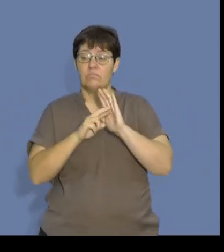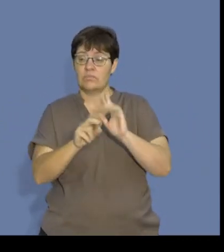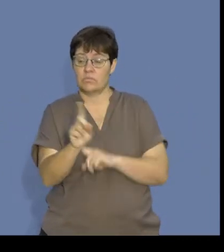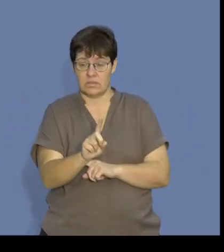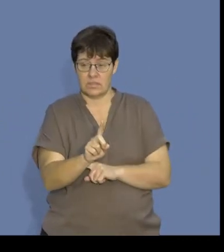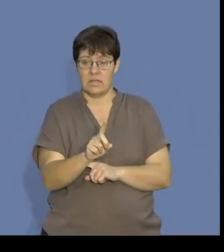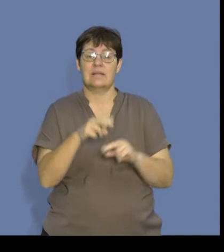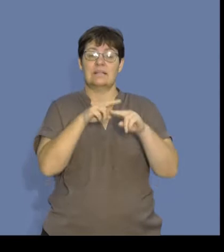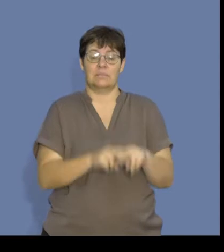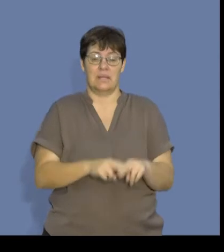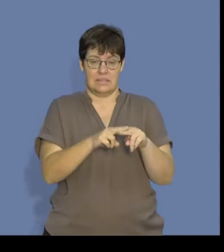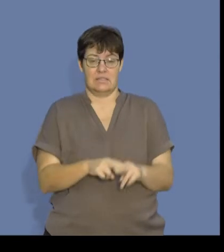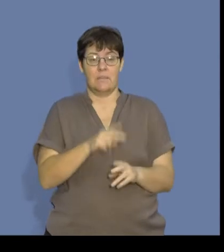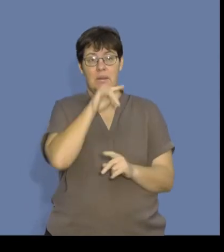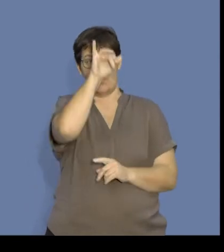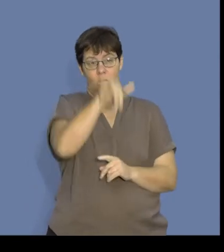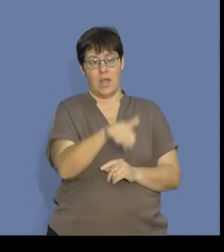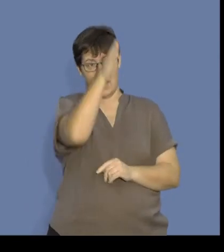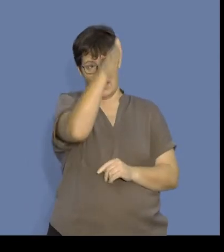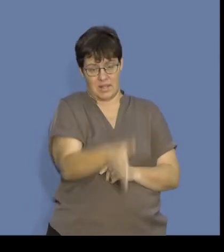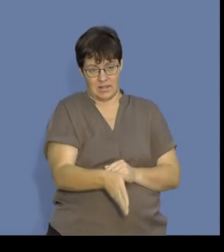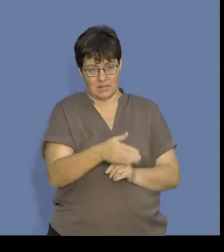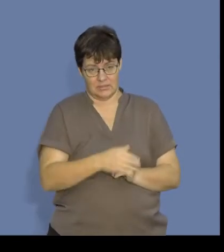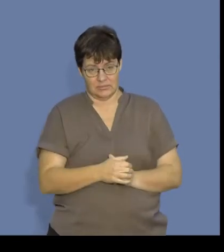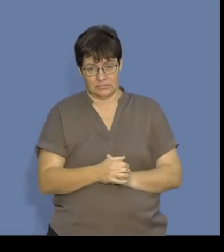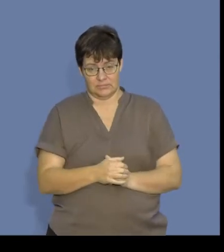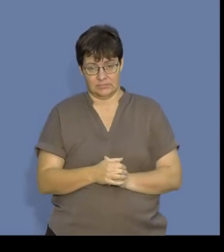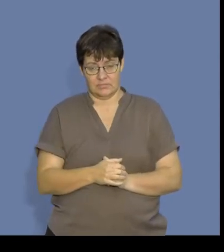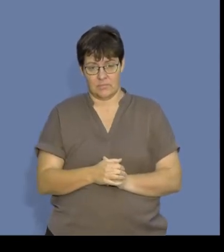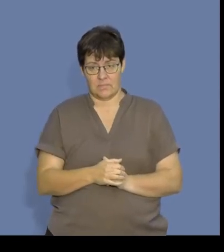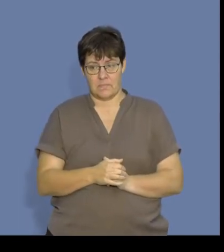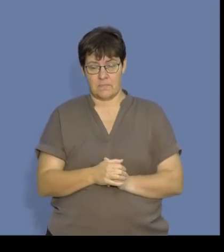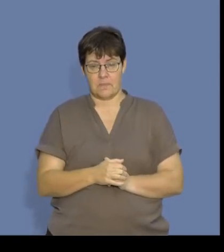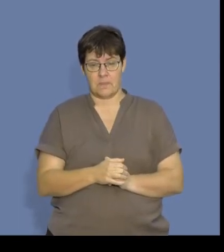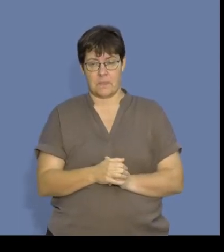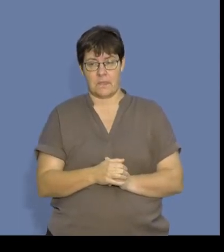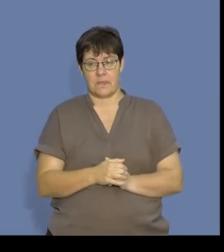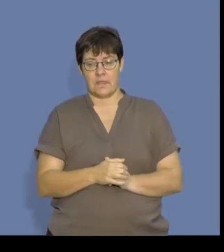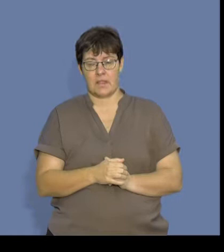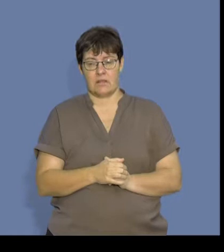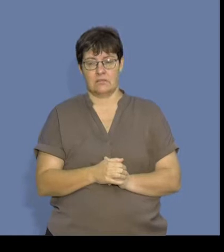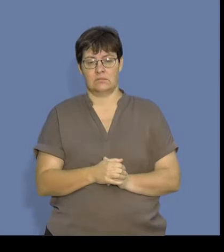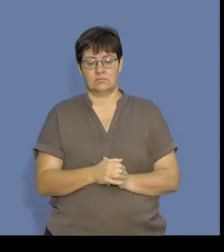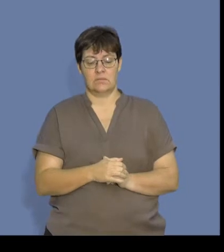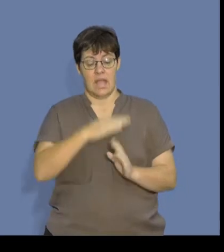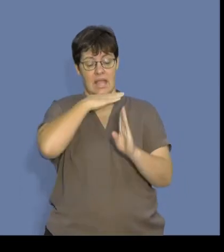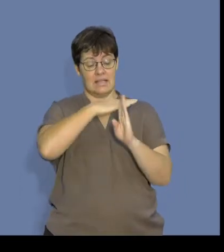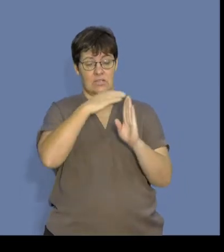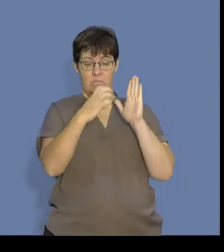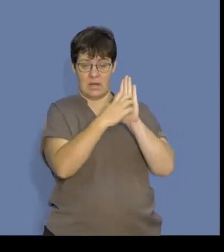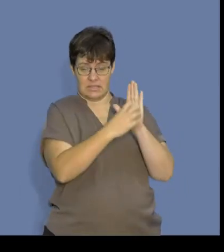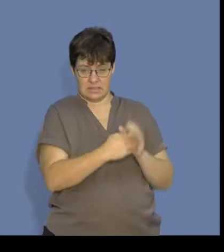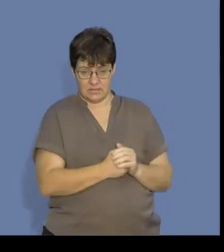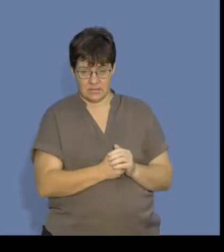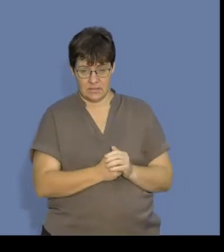called the dependent variable of that particular function. Now, with a Cartesian plane, guys,